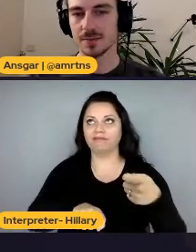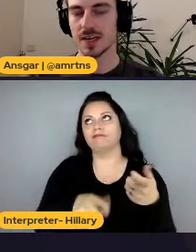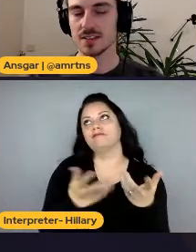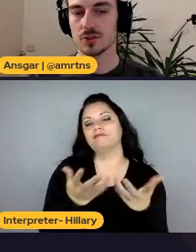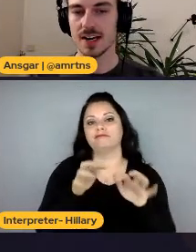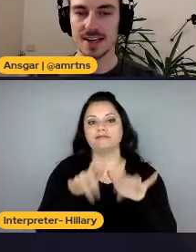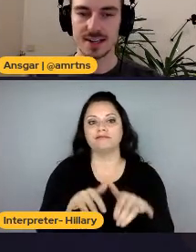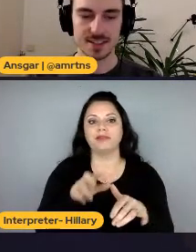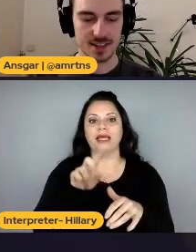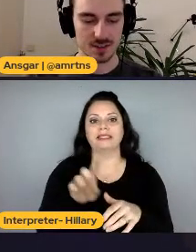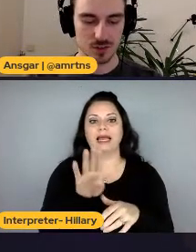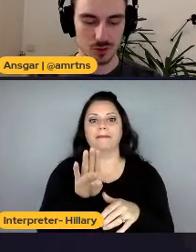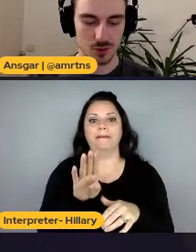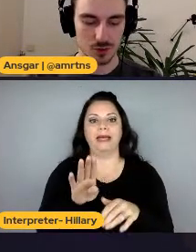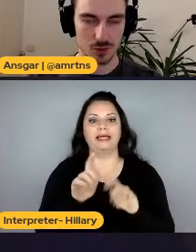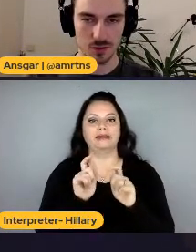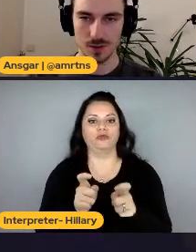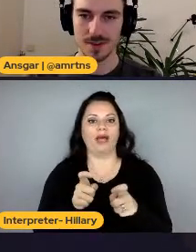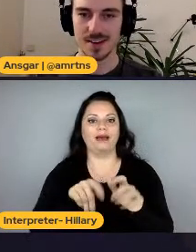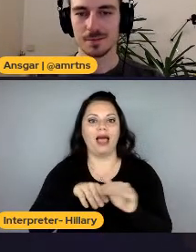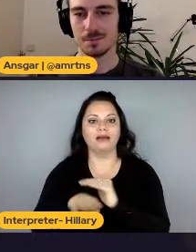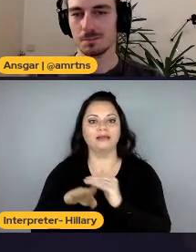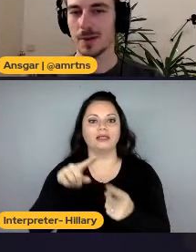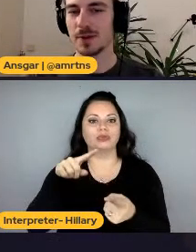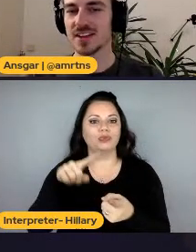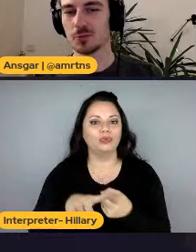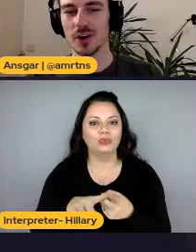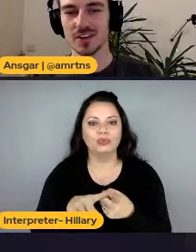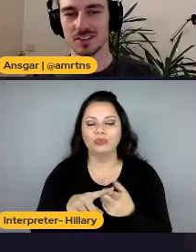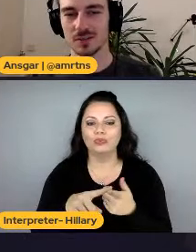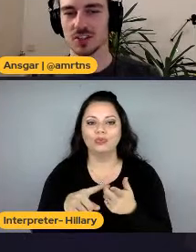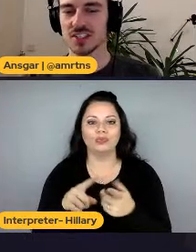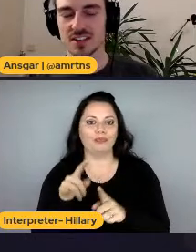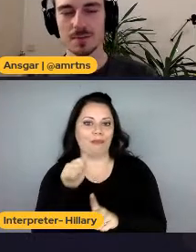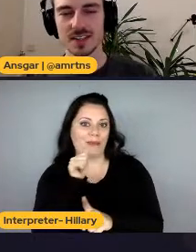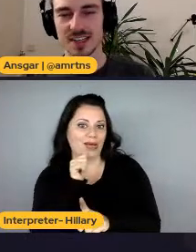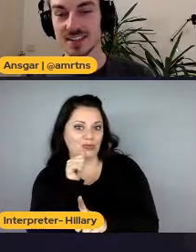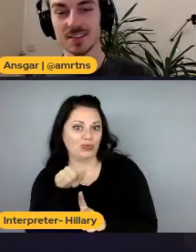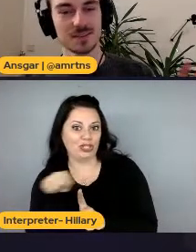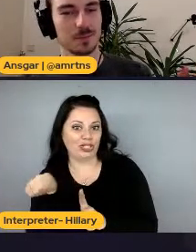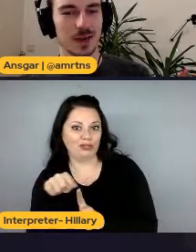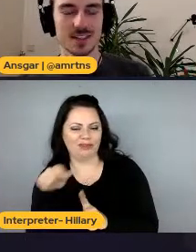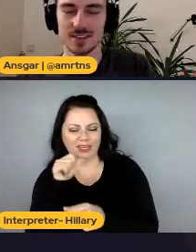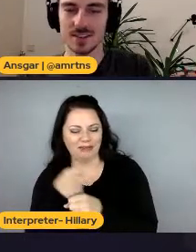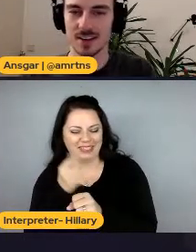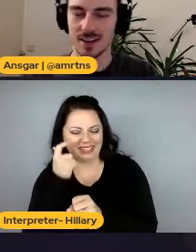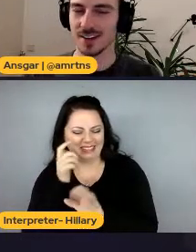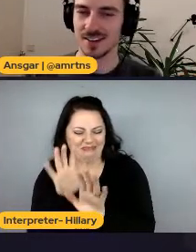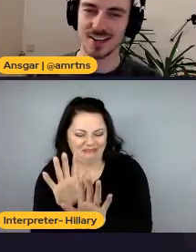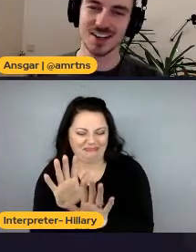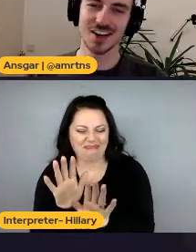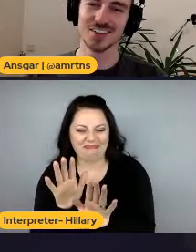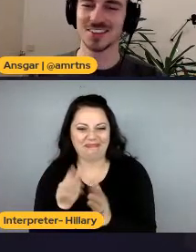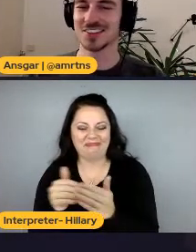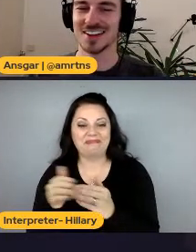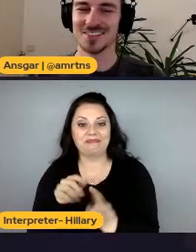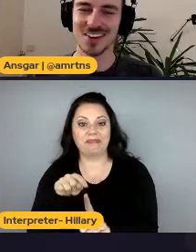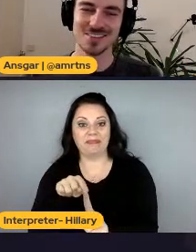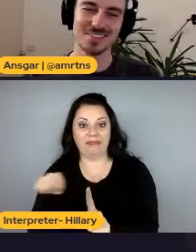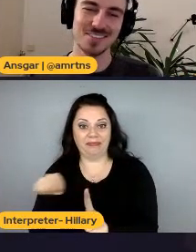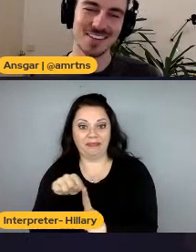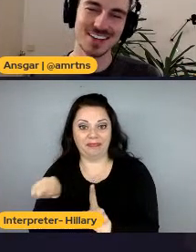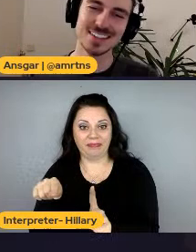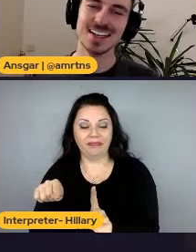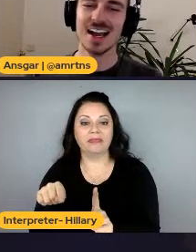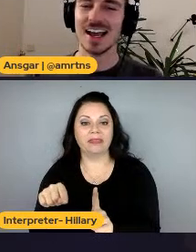maybe database grant access to my password, which does not make sense, but it could to